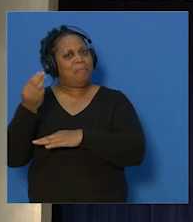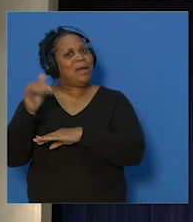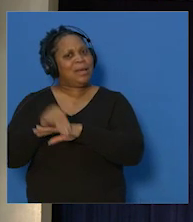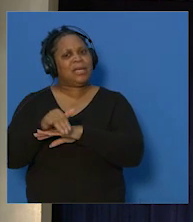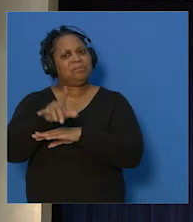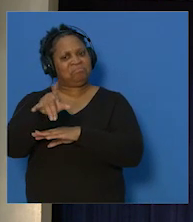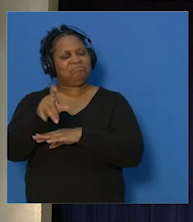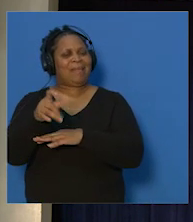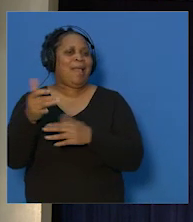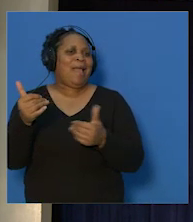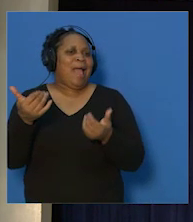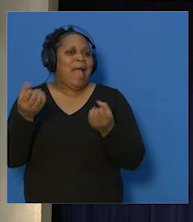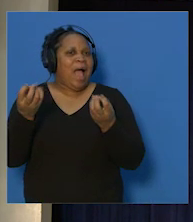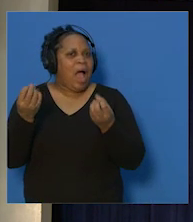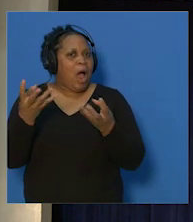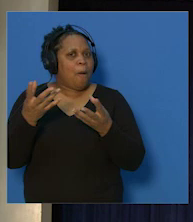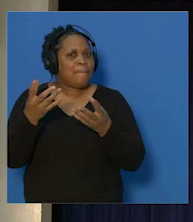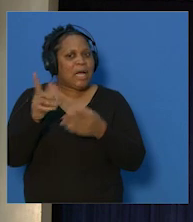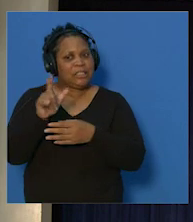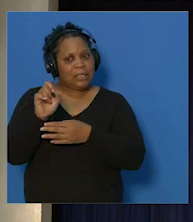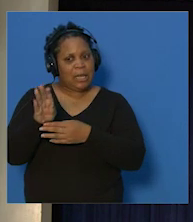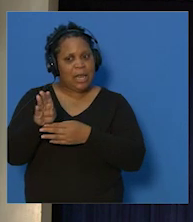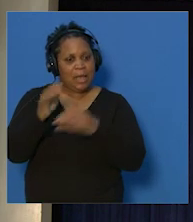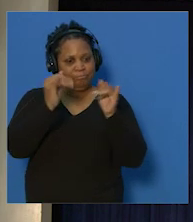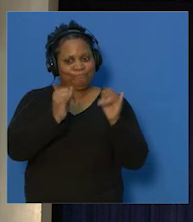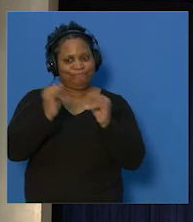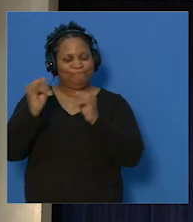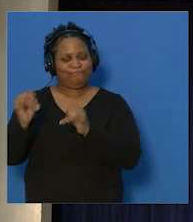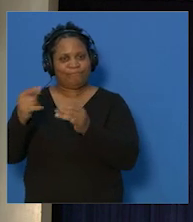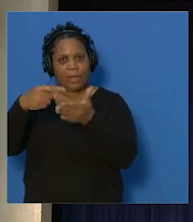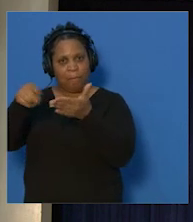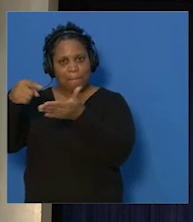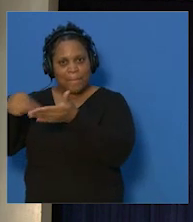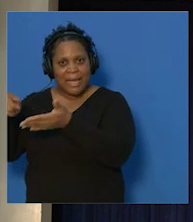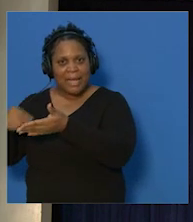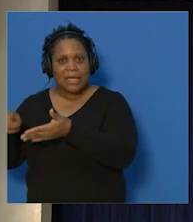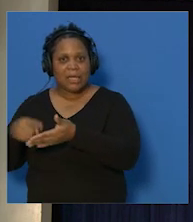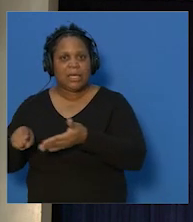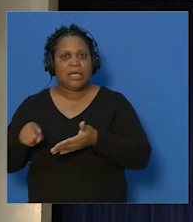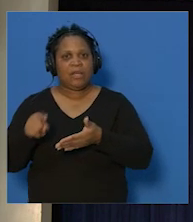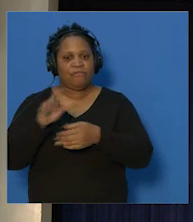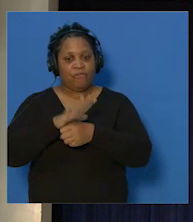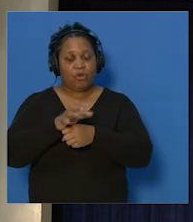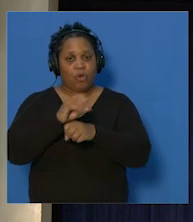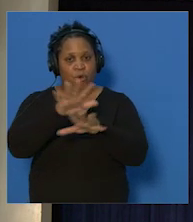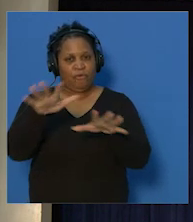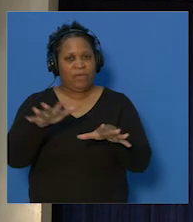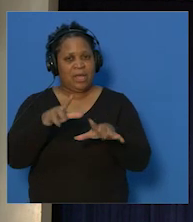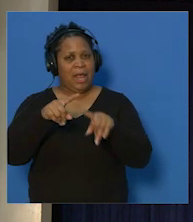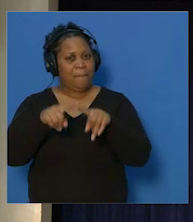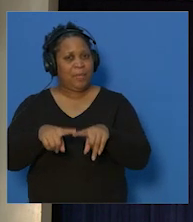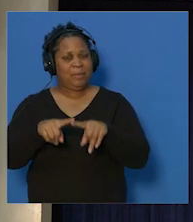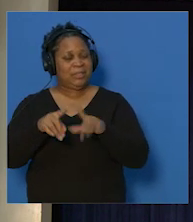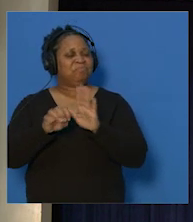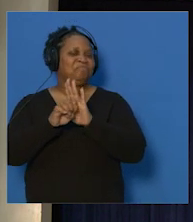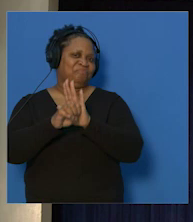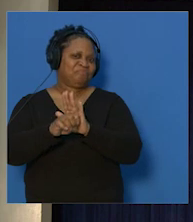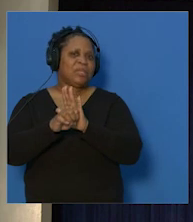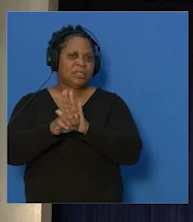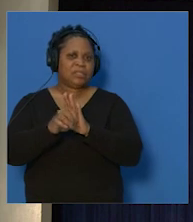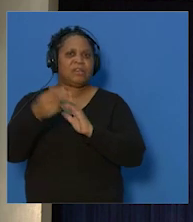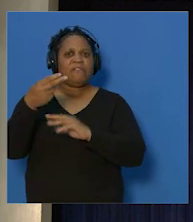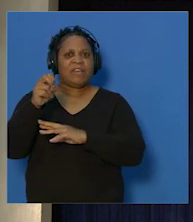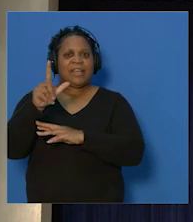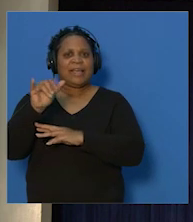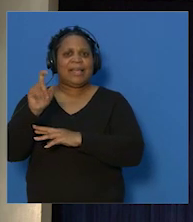following: how much is each lab being paid by the government for COVID-19 testing, and on what basis? For example, are Helix